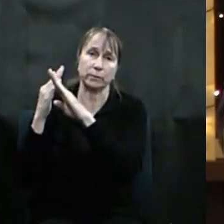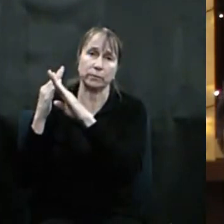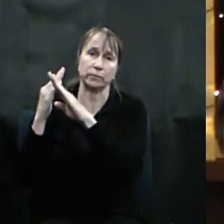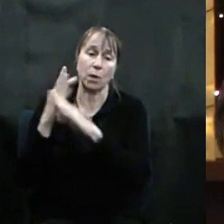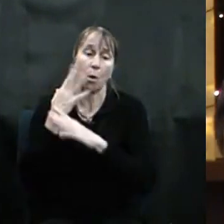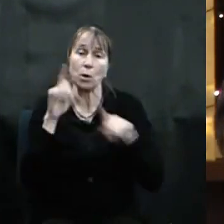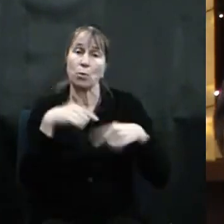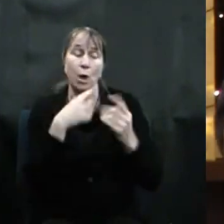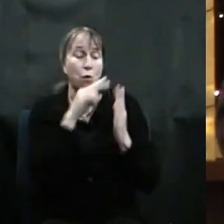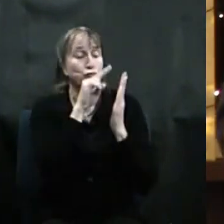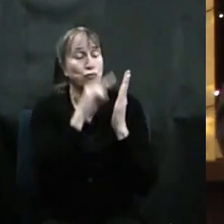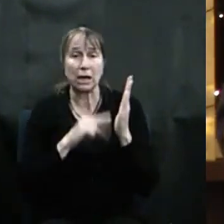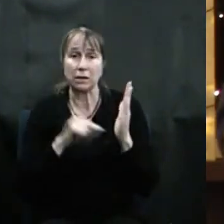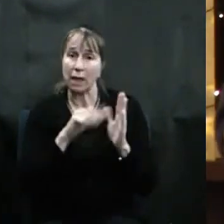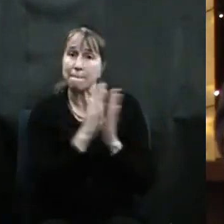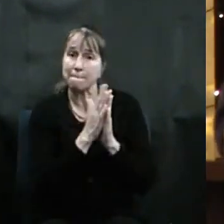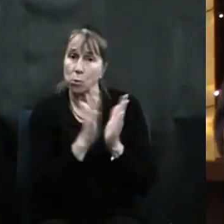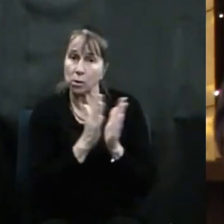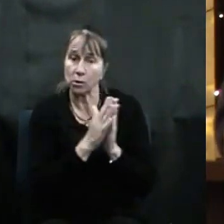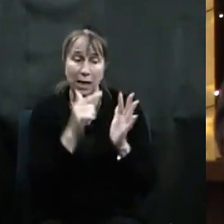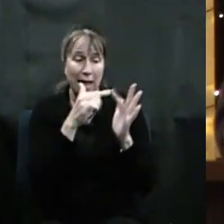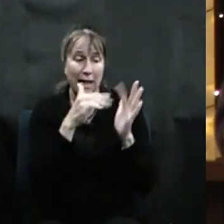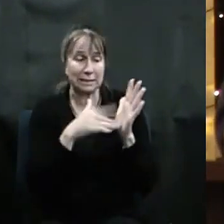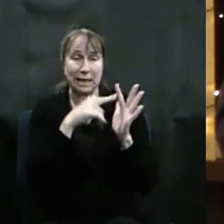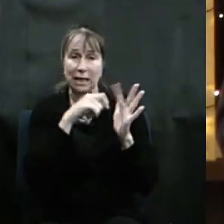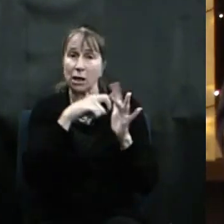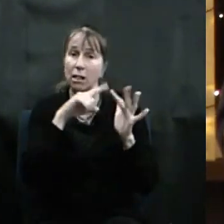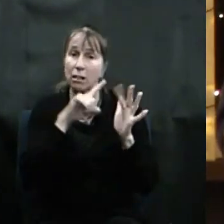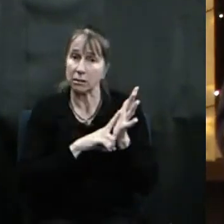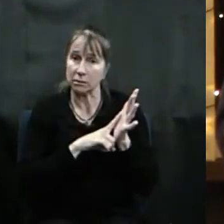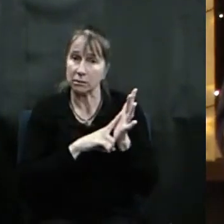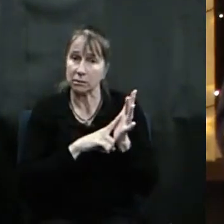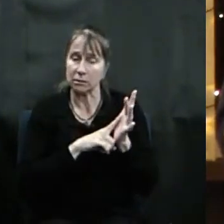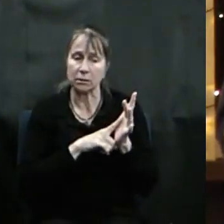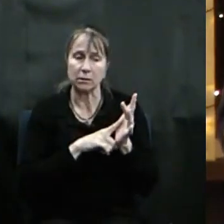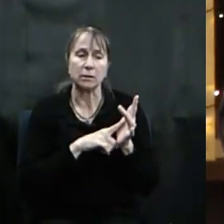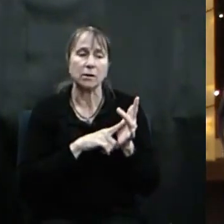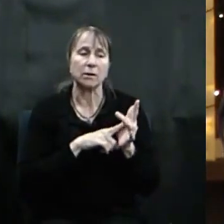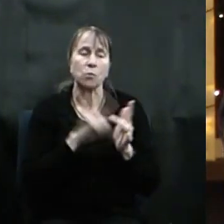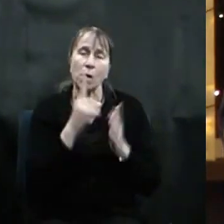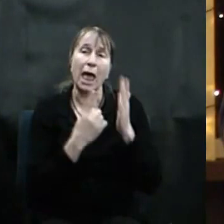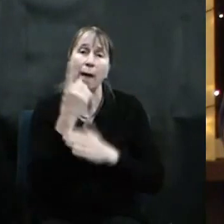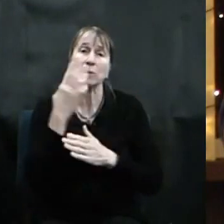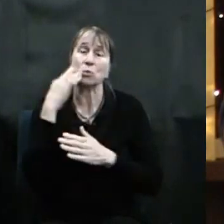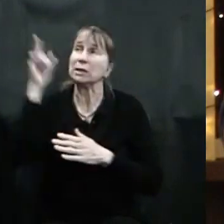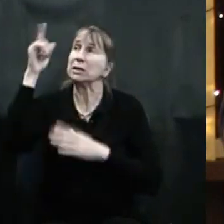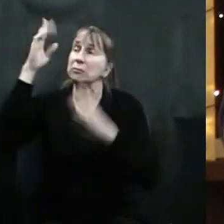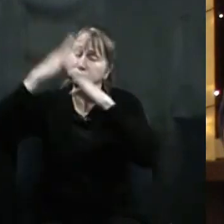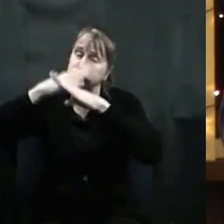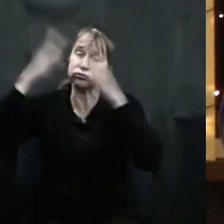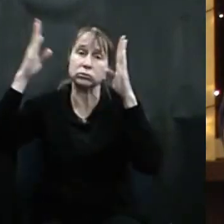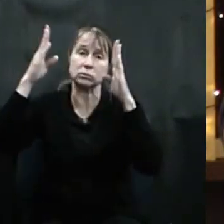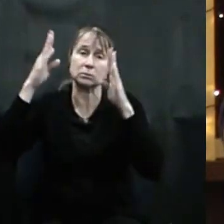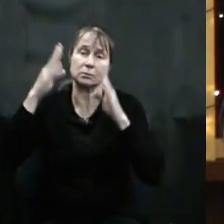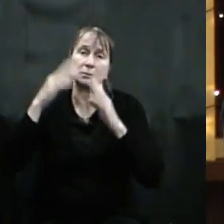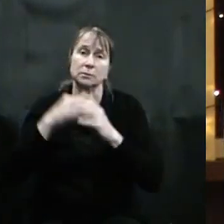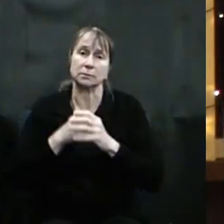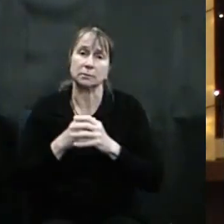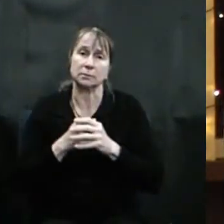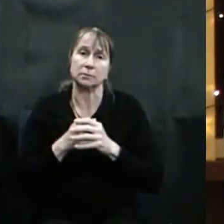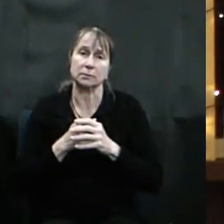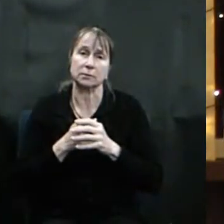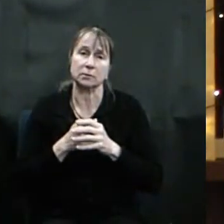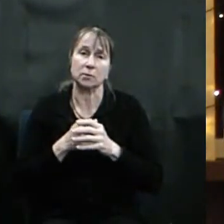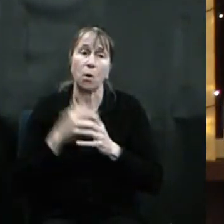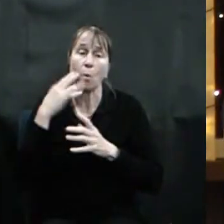Ezekiel, God's wrath was revealed. In Romans 1, we know that there's no hope for a world under God's